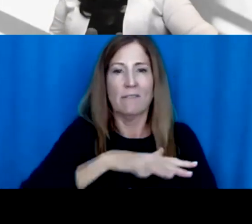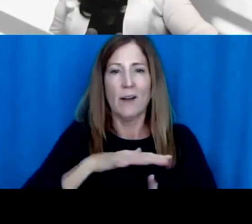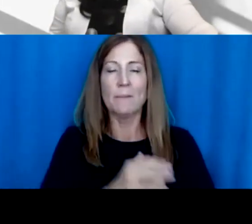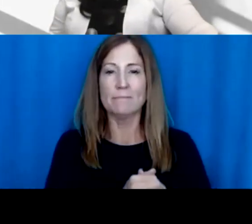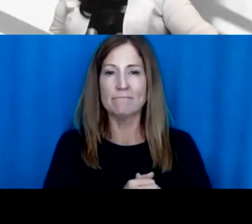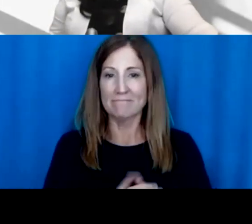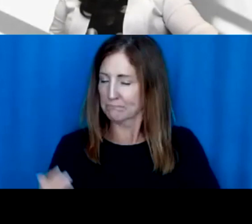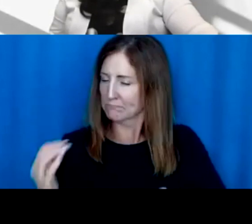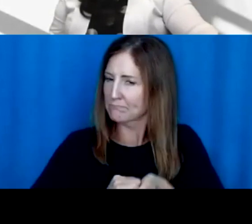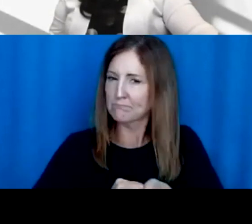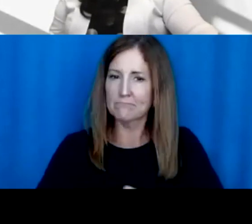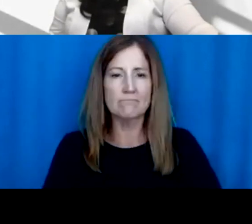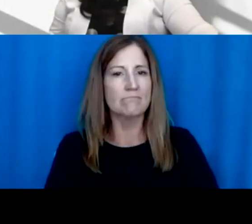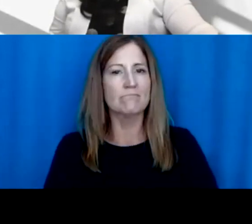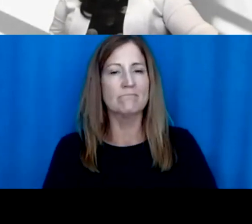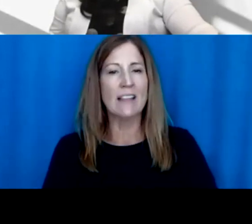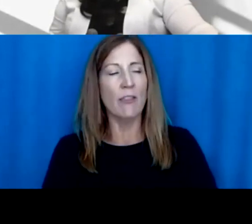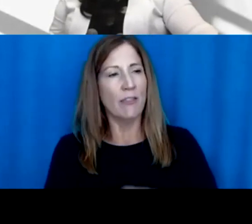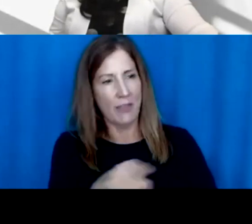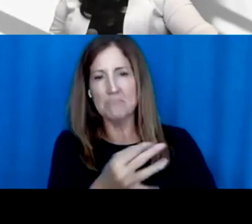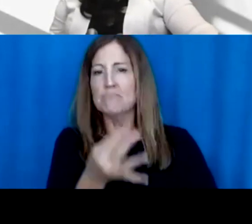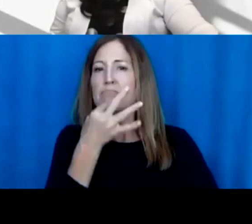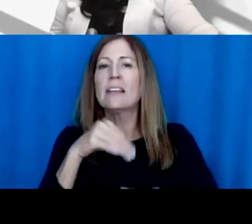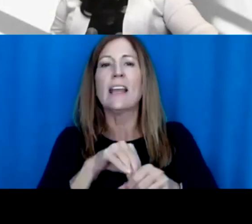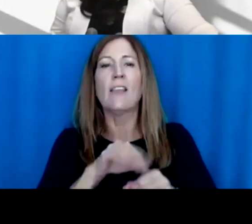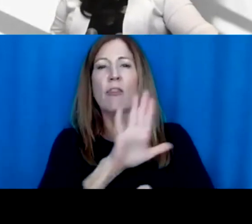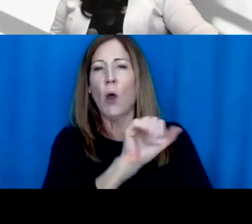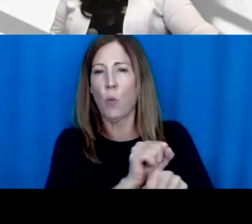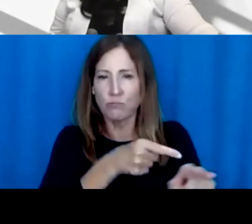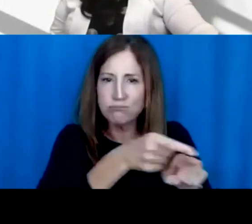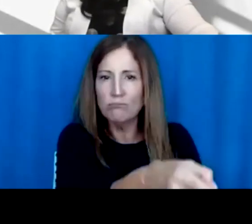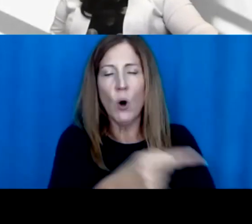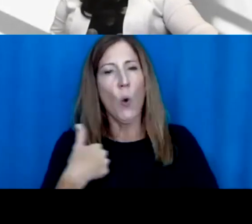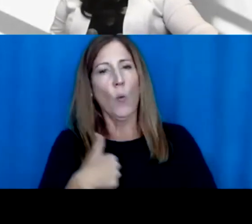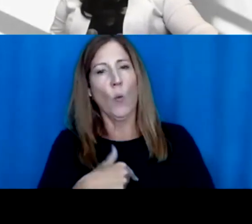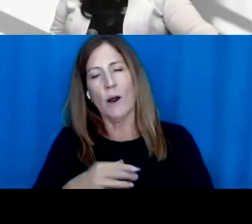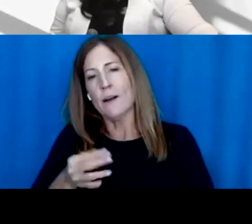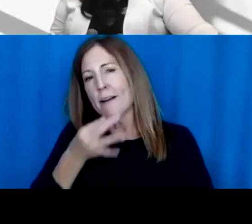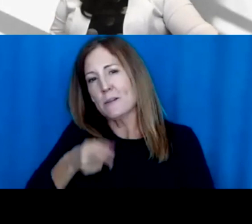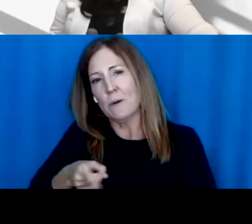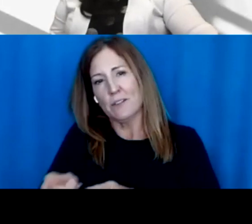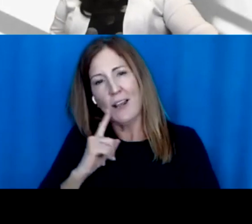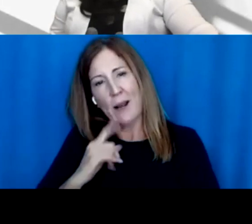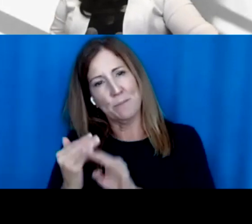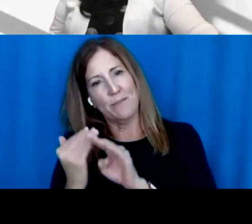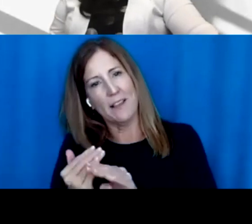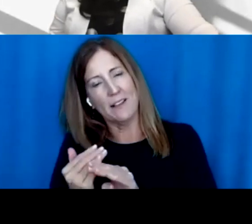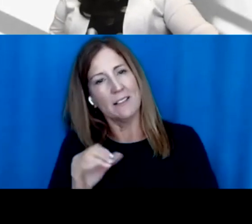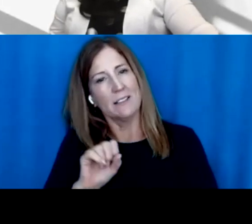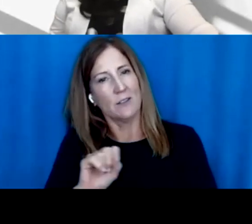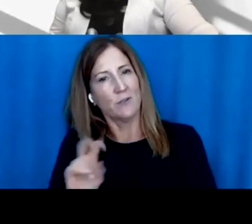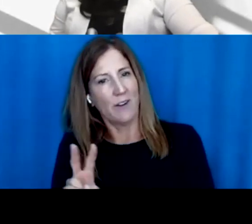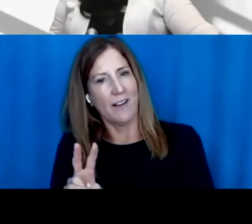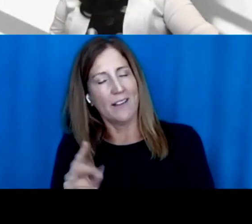are experts in their workplace culture, and we are experts in addressing and preventing sexual violence. We enter